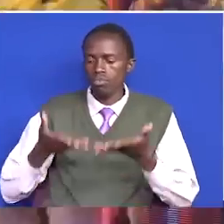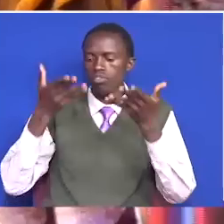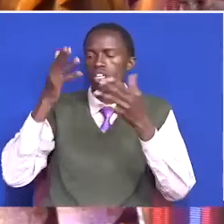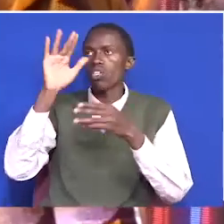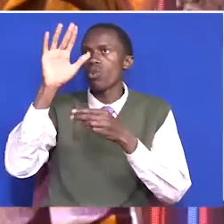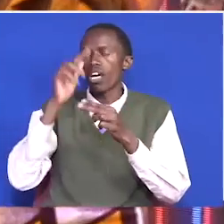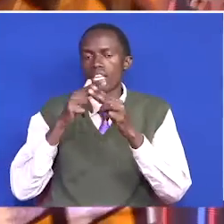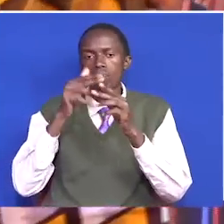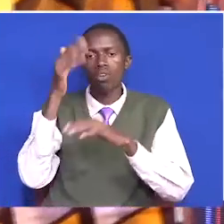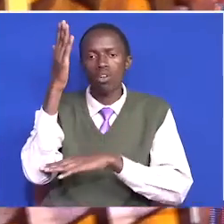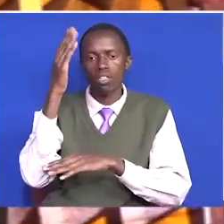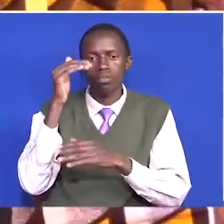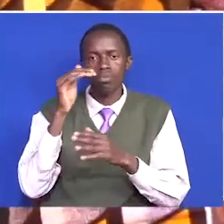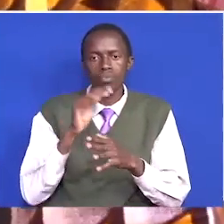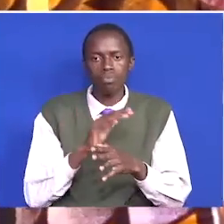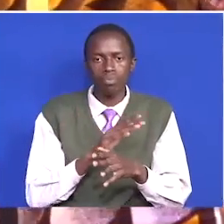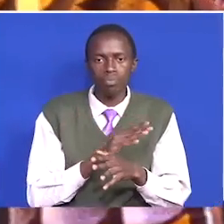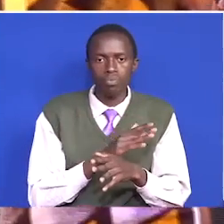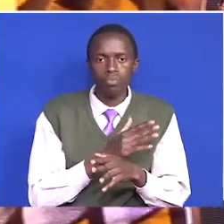oh Jehovah.